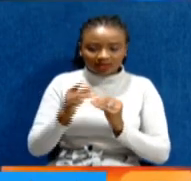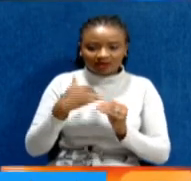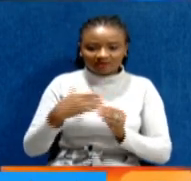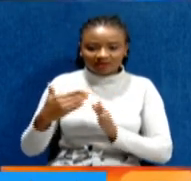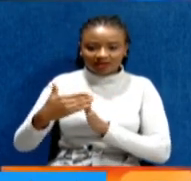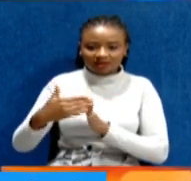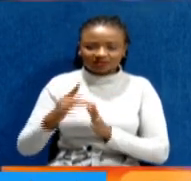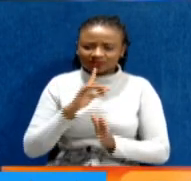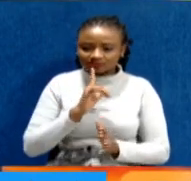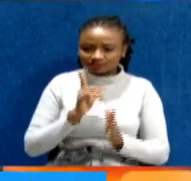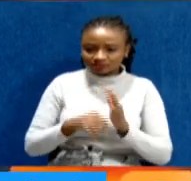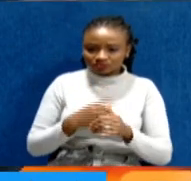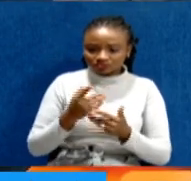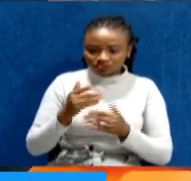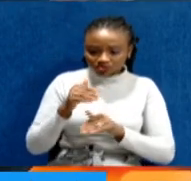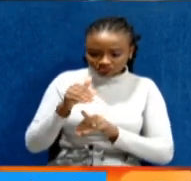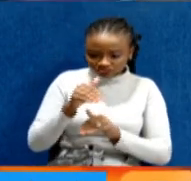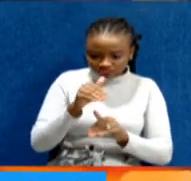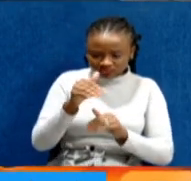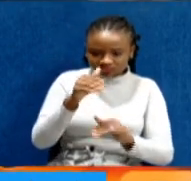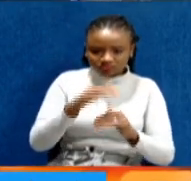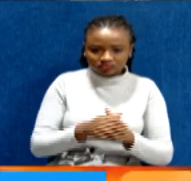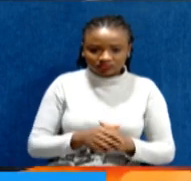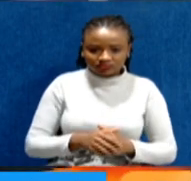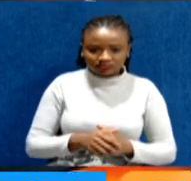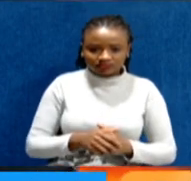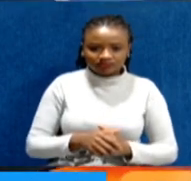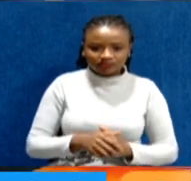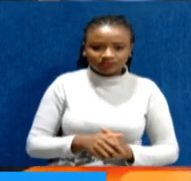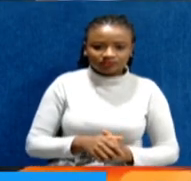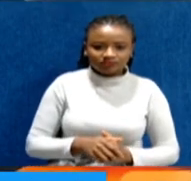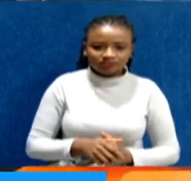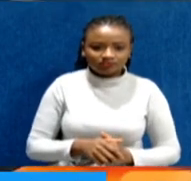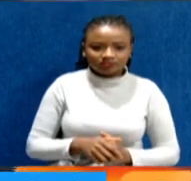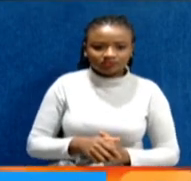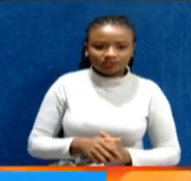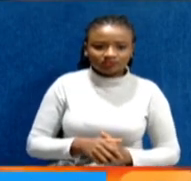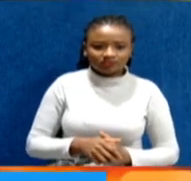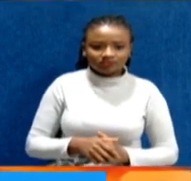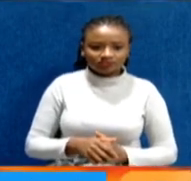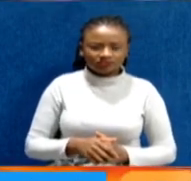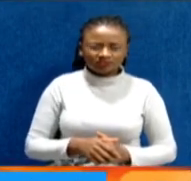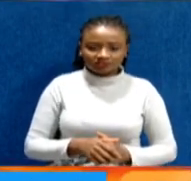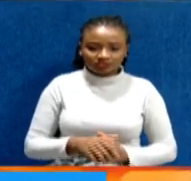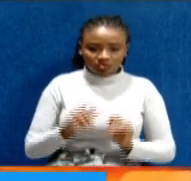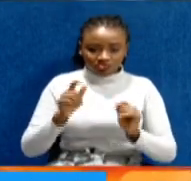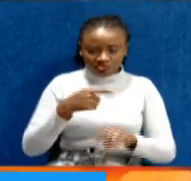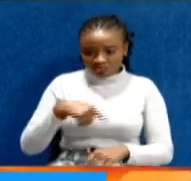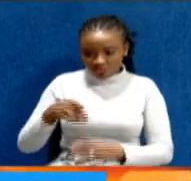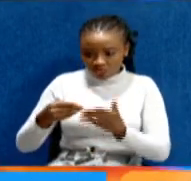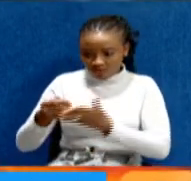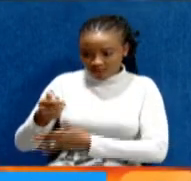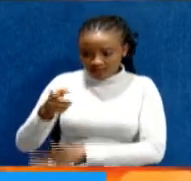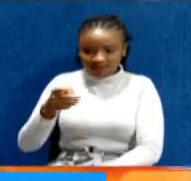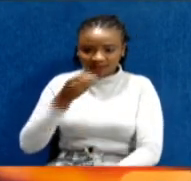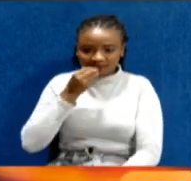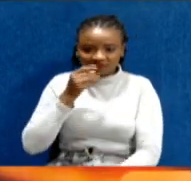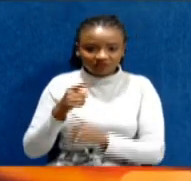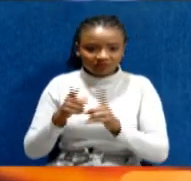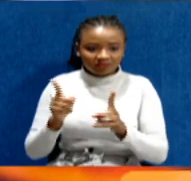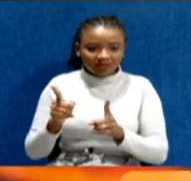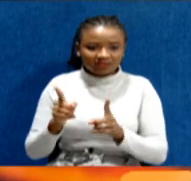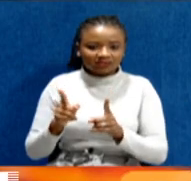of also traceability. Yeah. She mentioned on organic food. You can go and get it, but the aspect